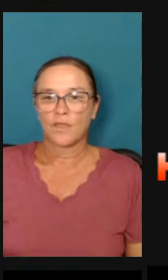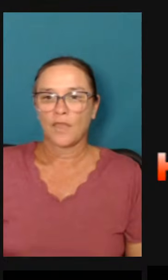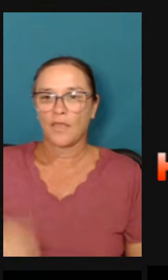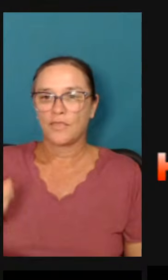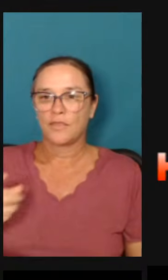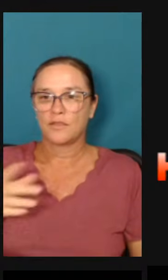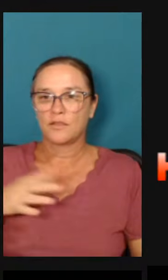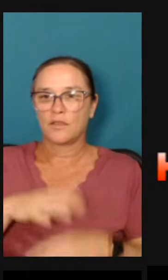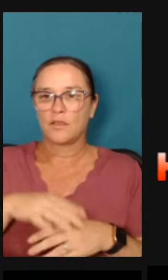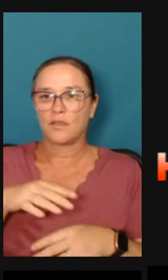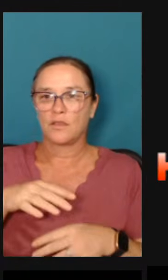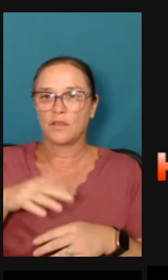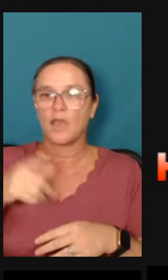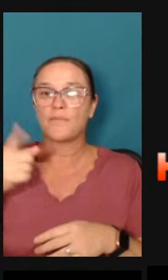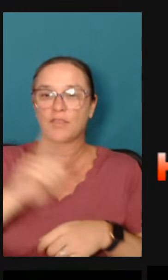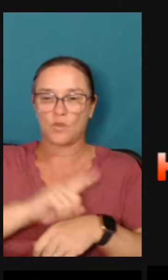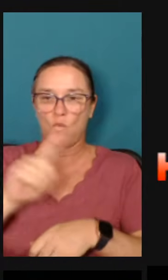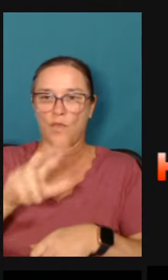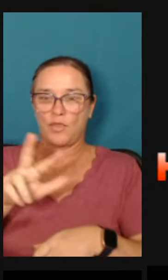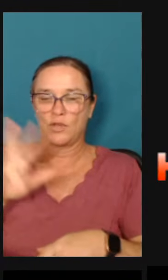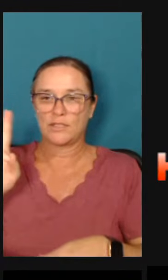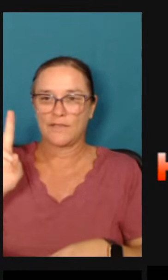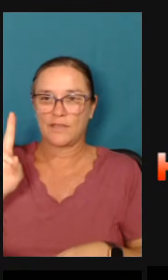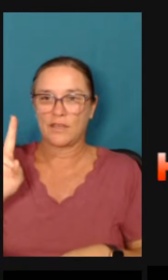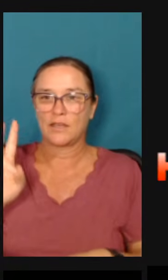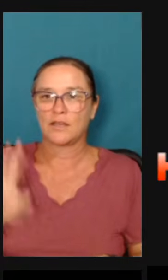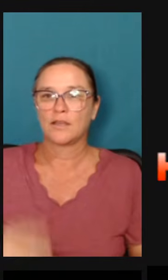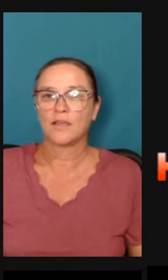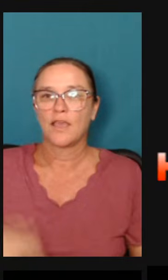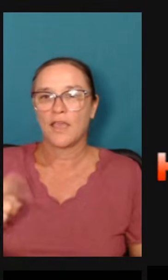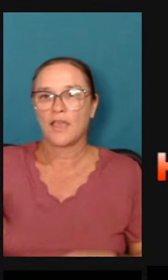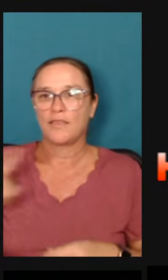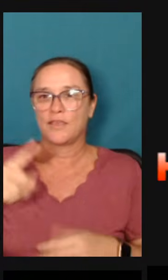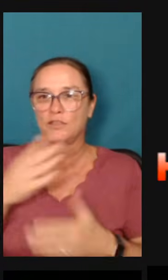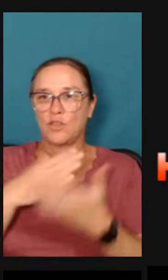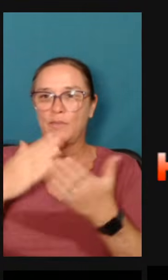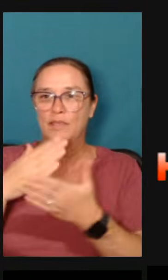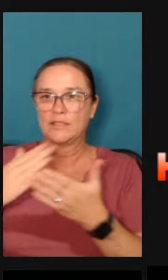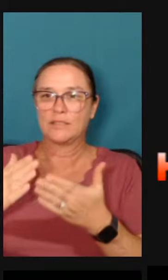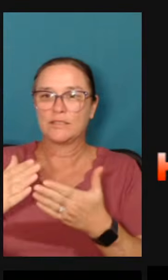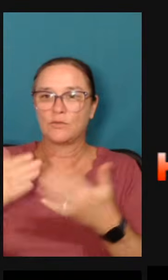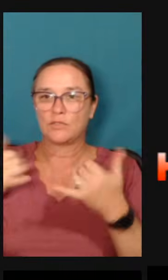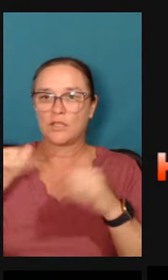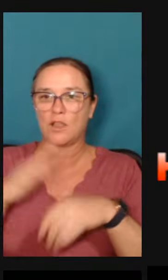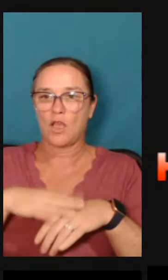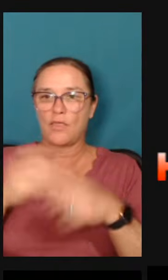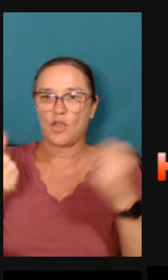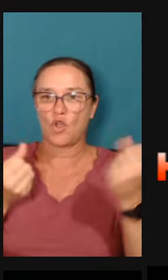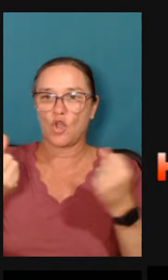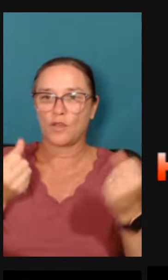137. They get out of there. And these are all the pieces they had on the car.